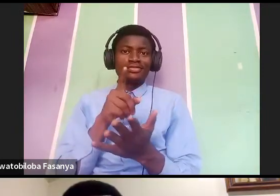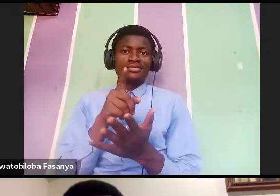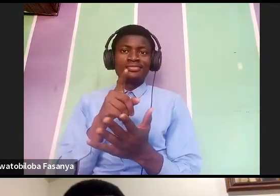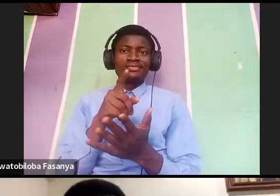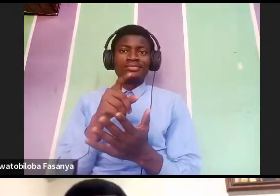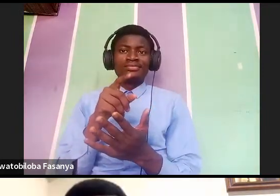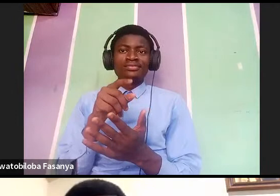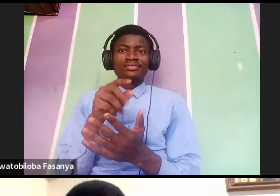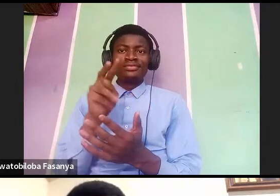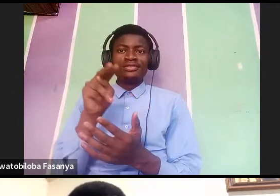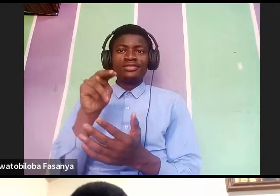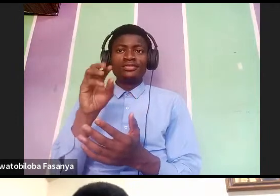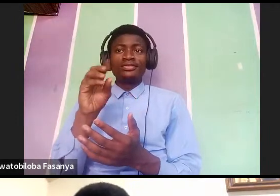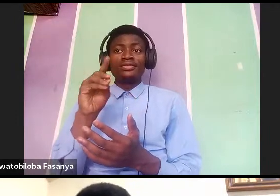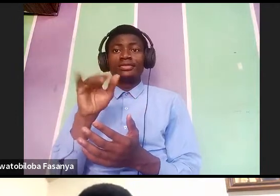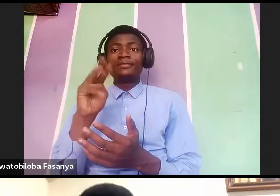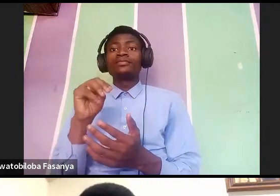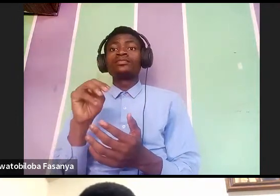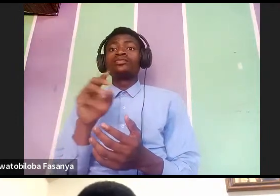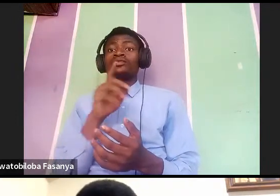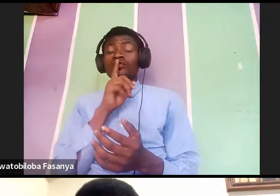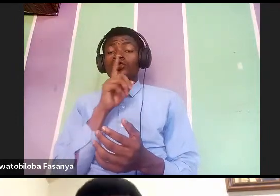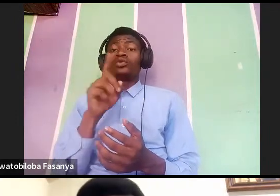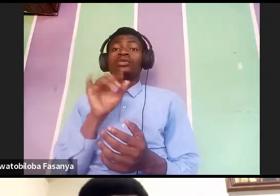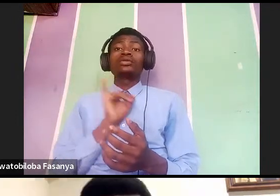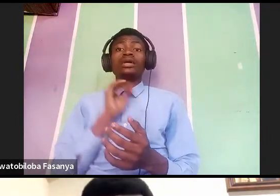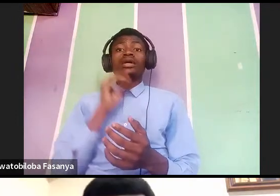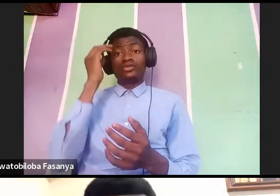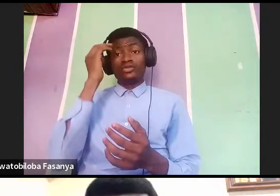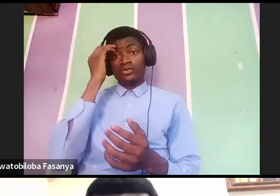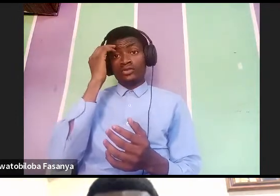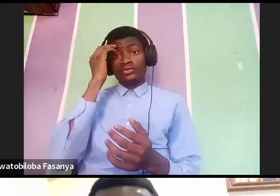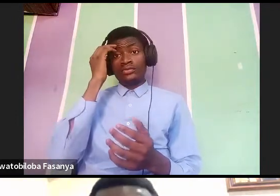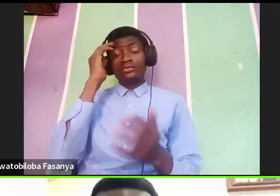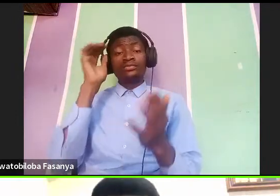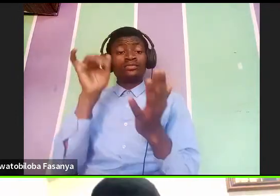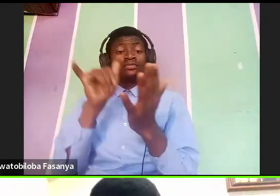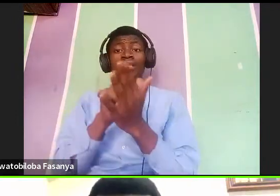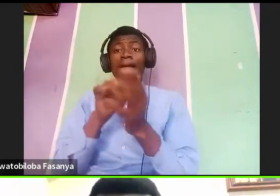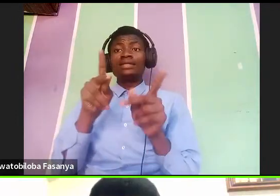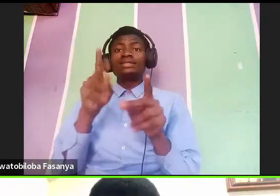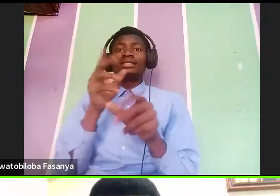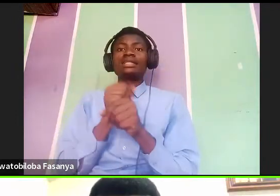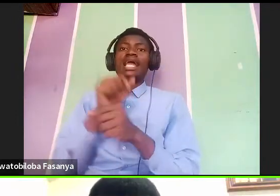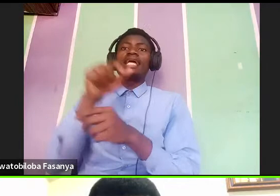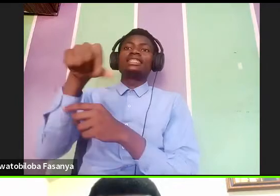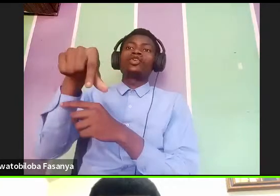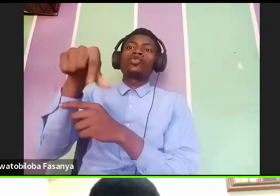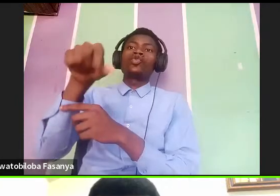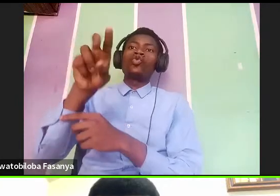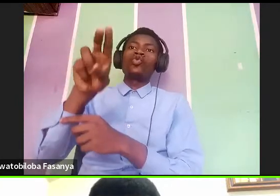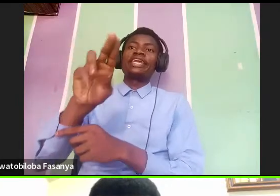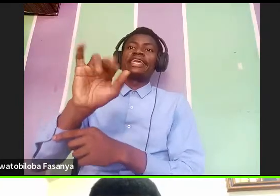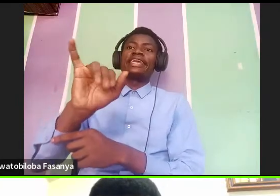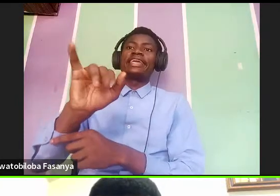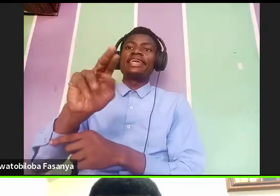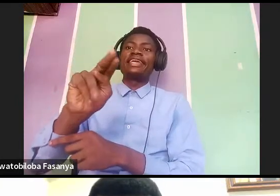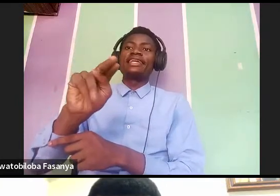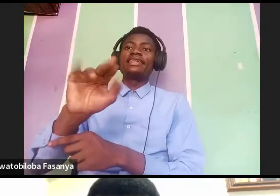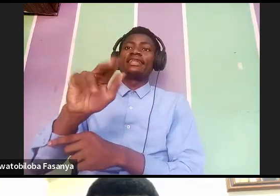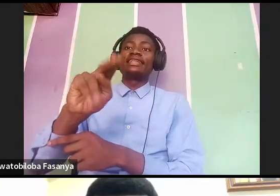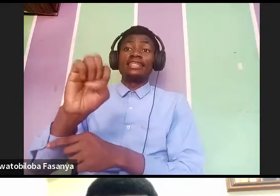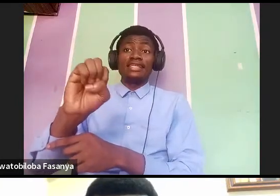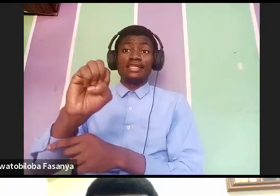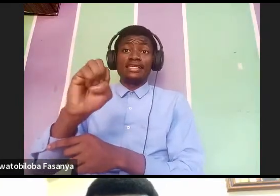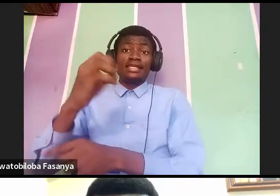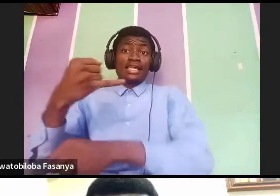that apparently the person was given a quinine injection. I know that when I was younger, we